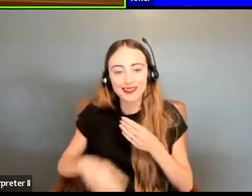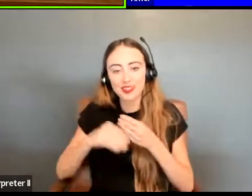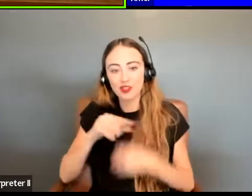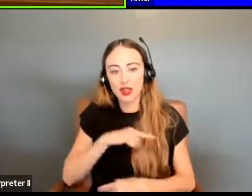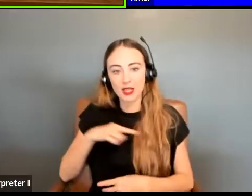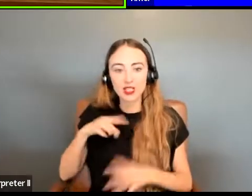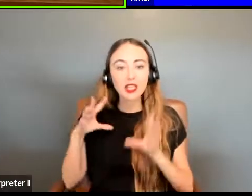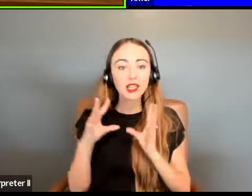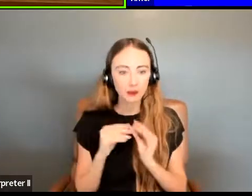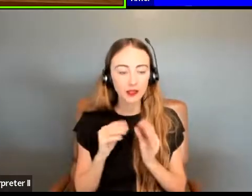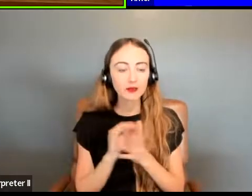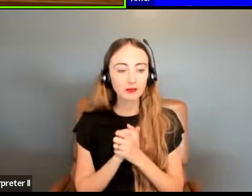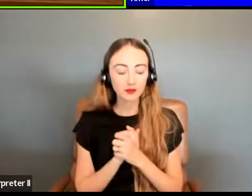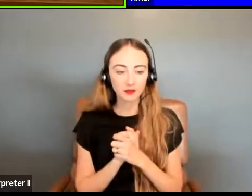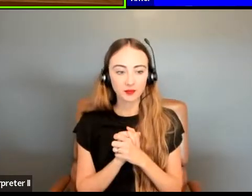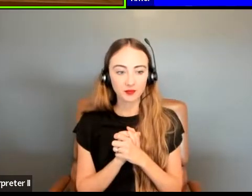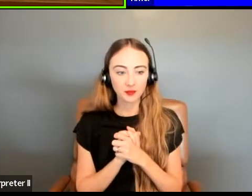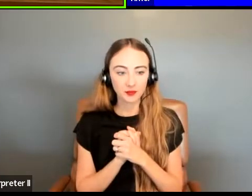legislative meeting.